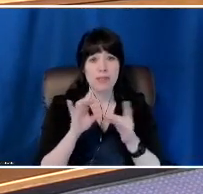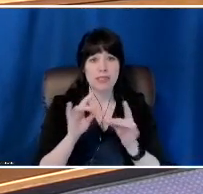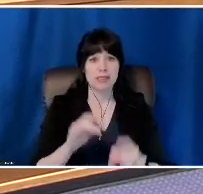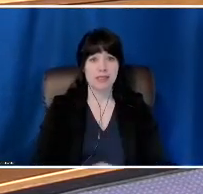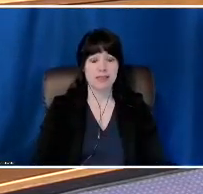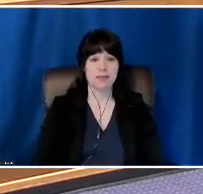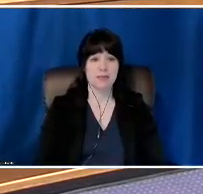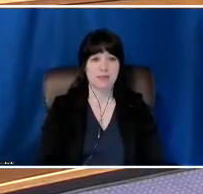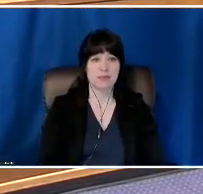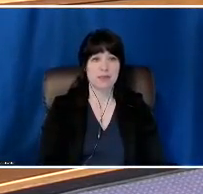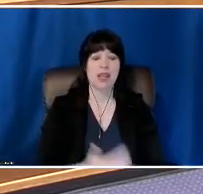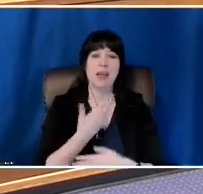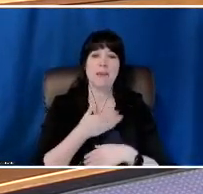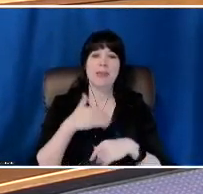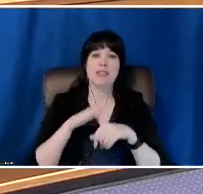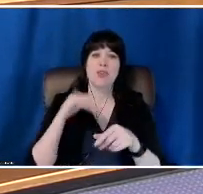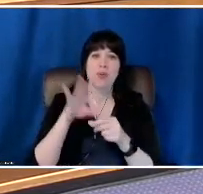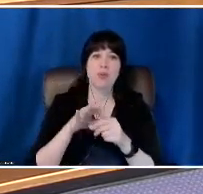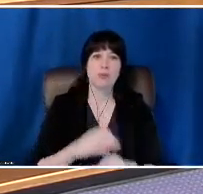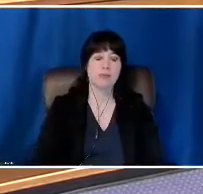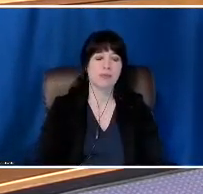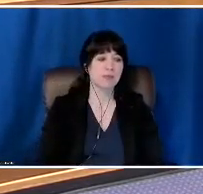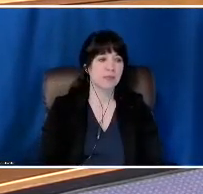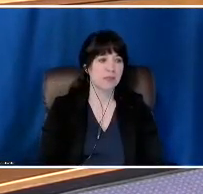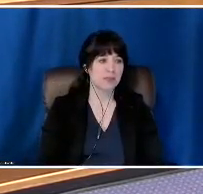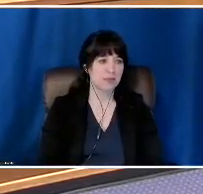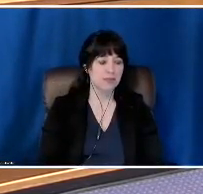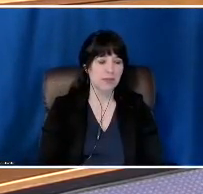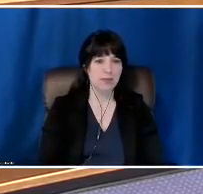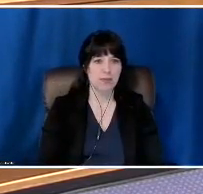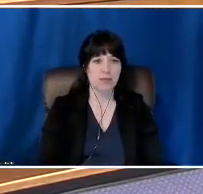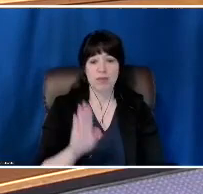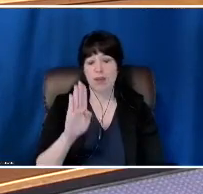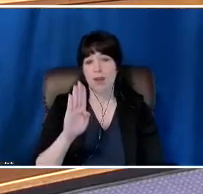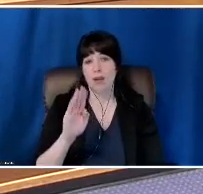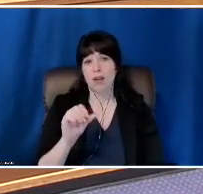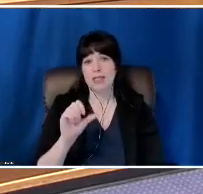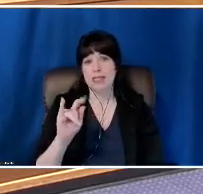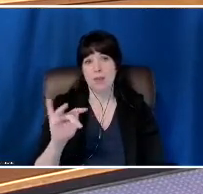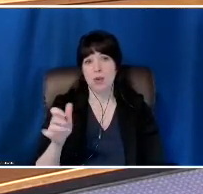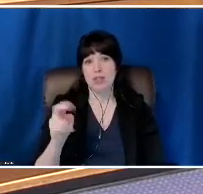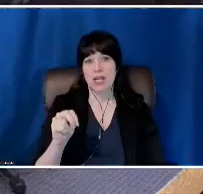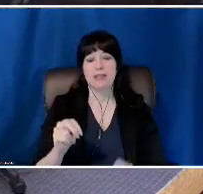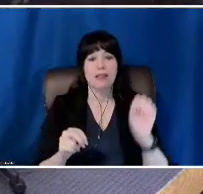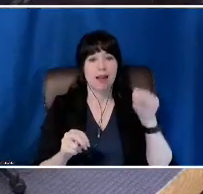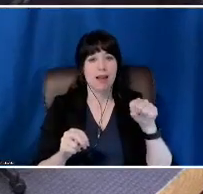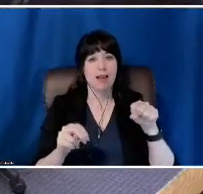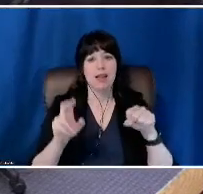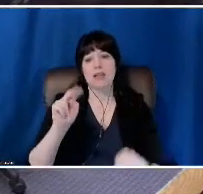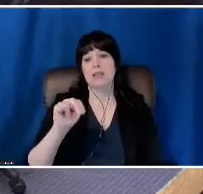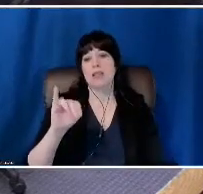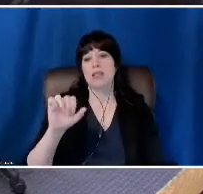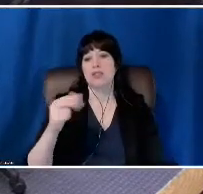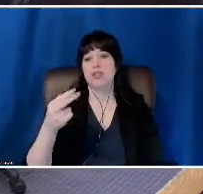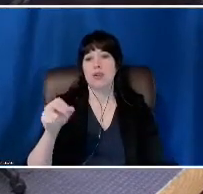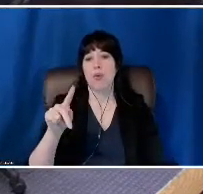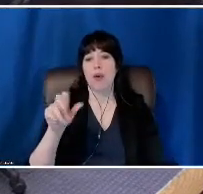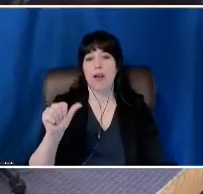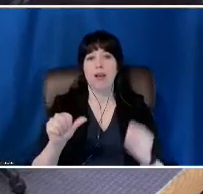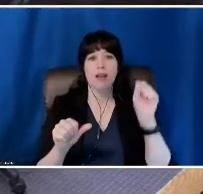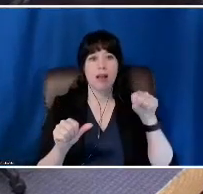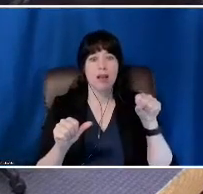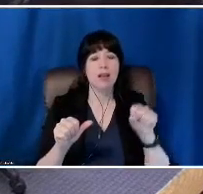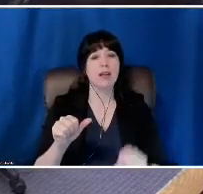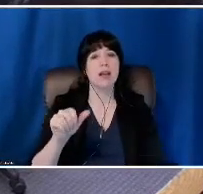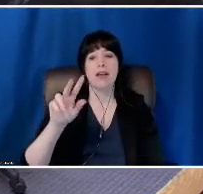If the recorder will please call the roll. Board Member Stapleton. Aye. Board Member Nishioka. Aye. Board